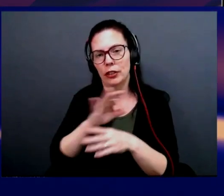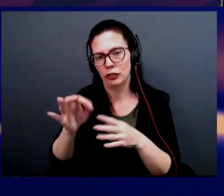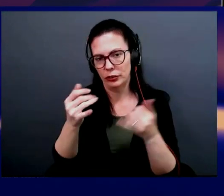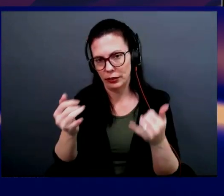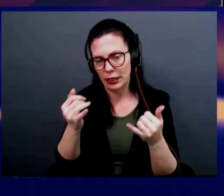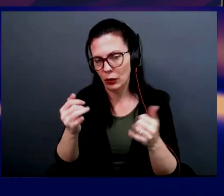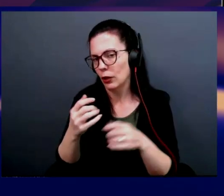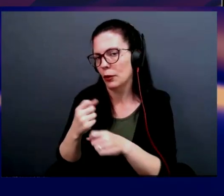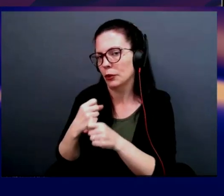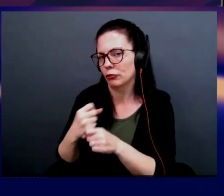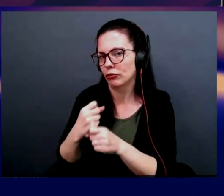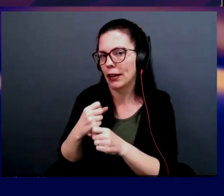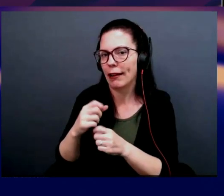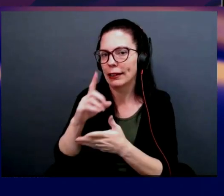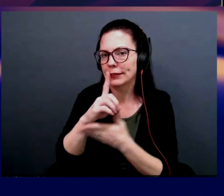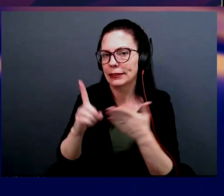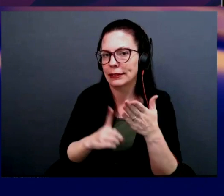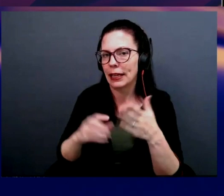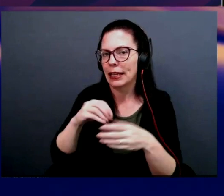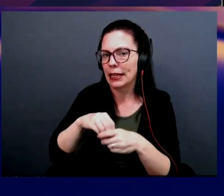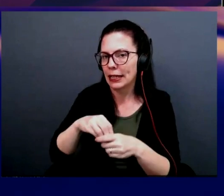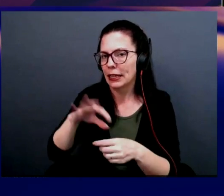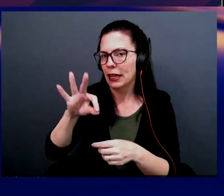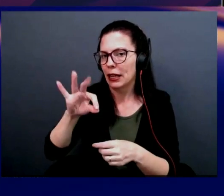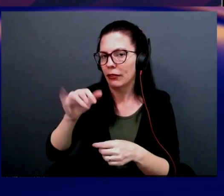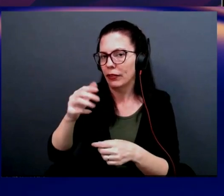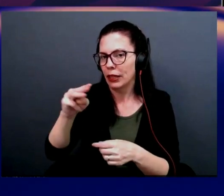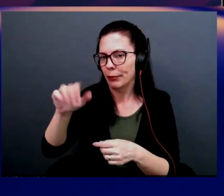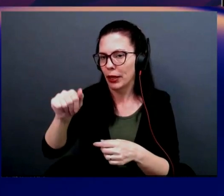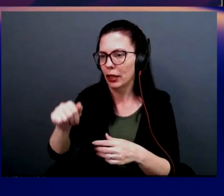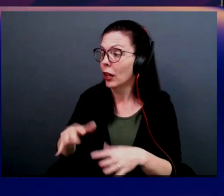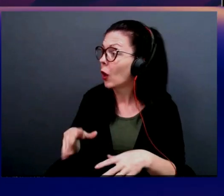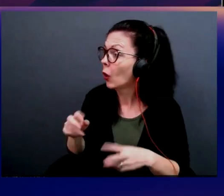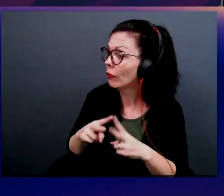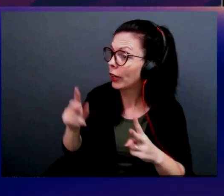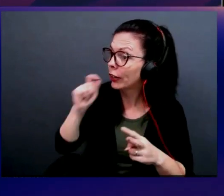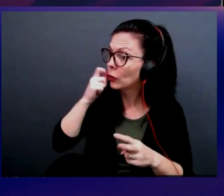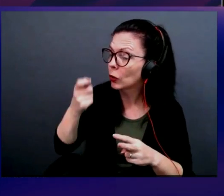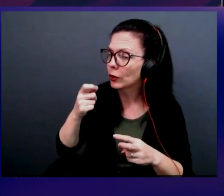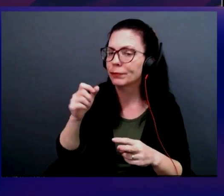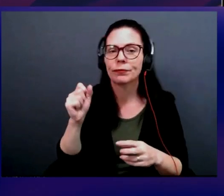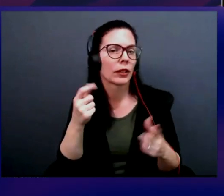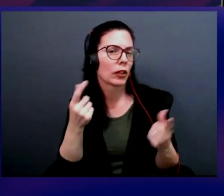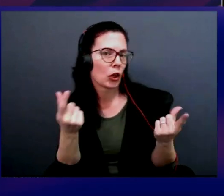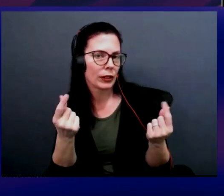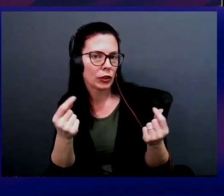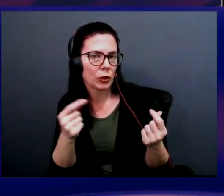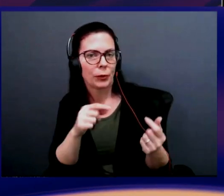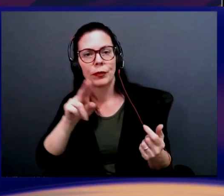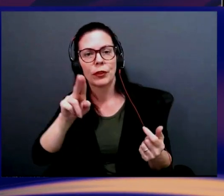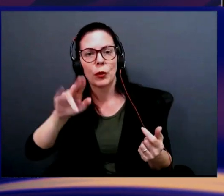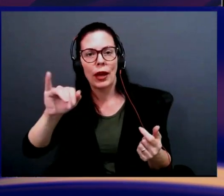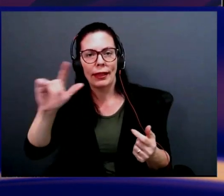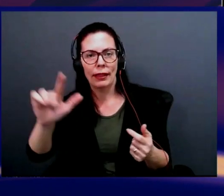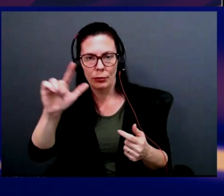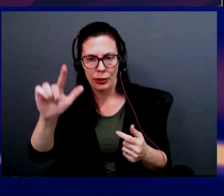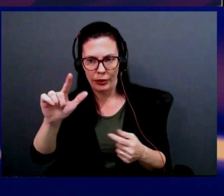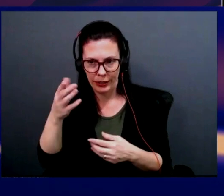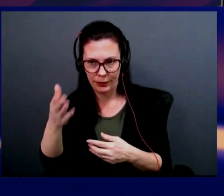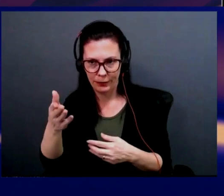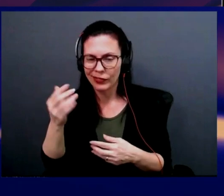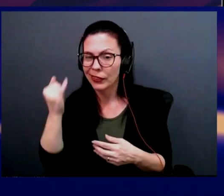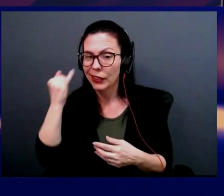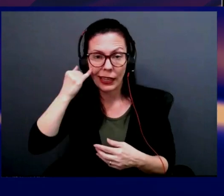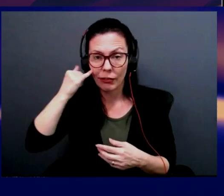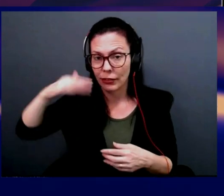create a design in Figma. Oh, very cool. So to do that, we go to the UI library piece, and if you haven't set